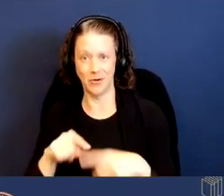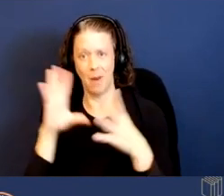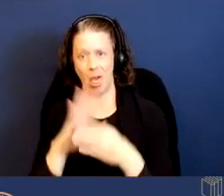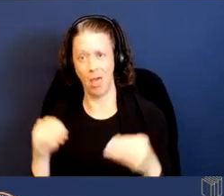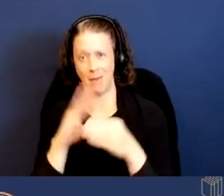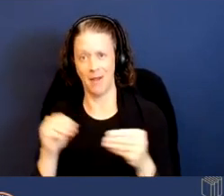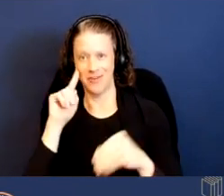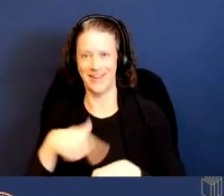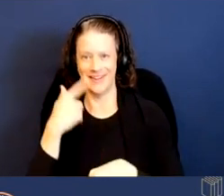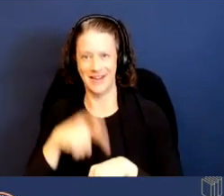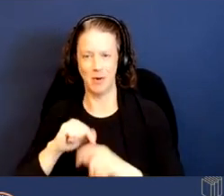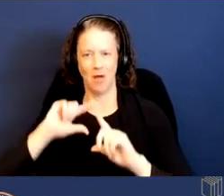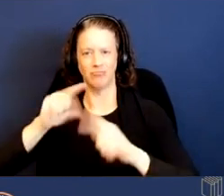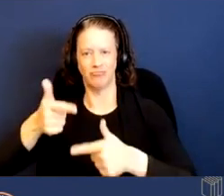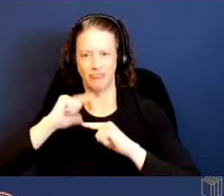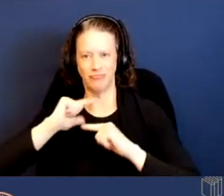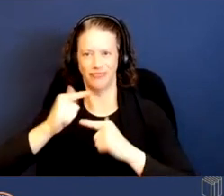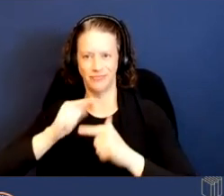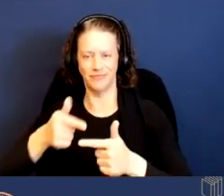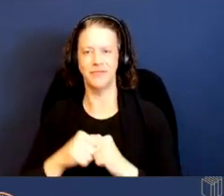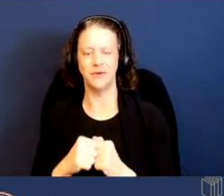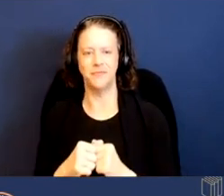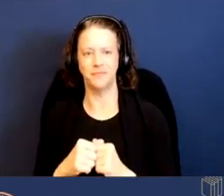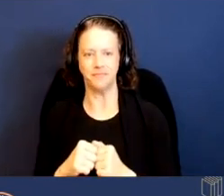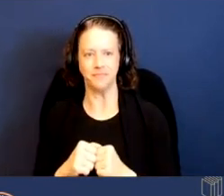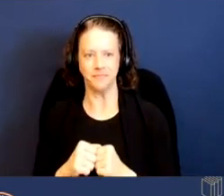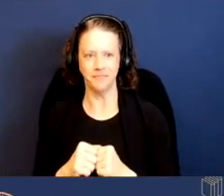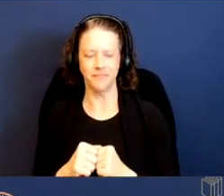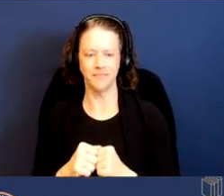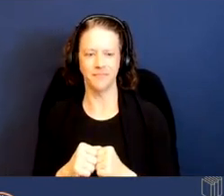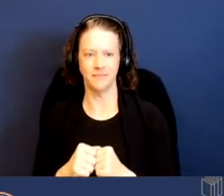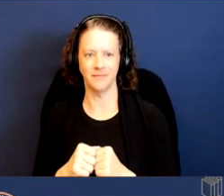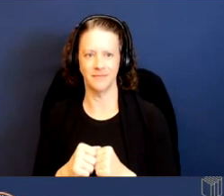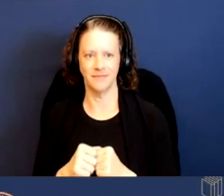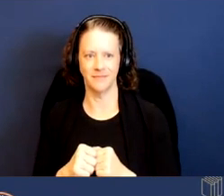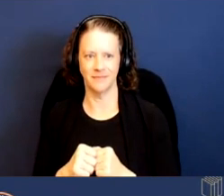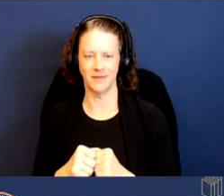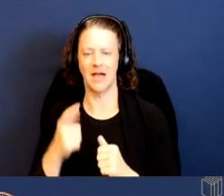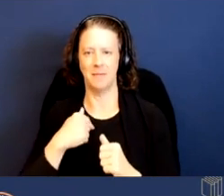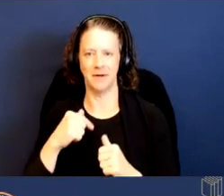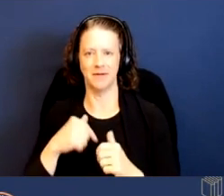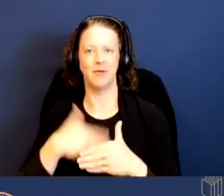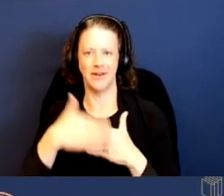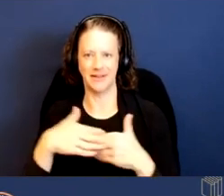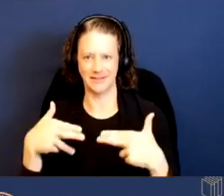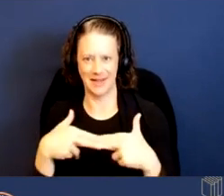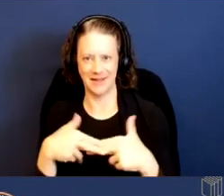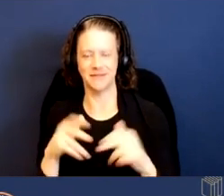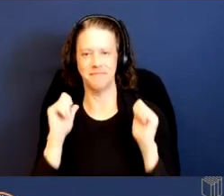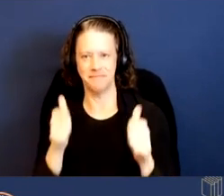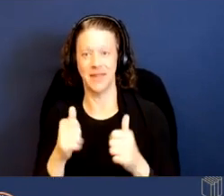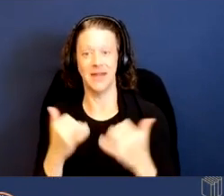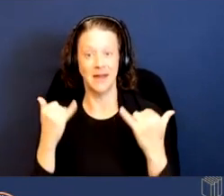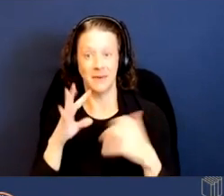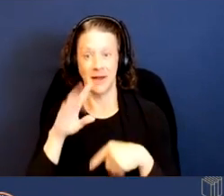pong back and forth like this. So I'm going to advance. Oh, no, that didn't work. I'm going to advance the slide. There we go. I'm going to talk a little bit about